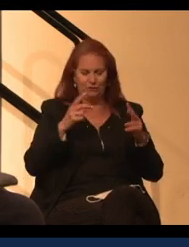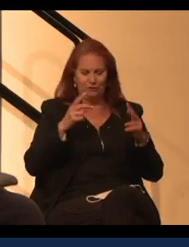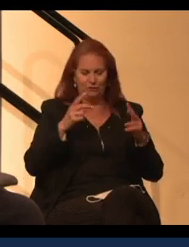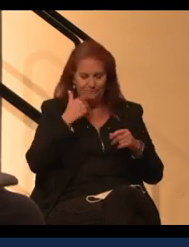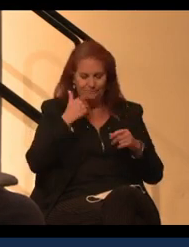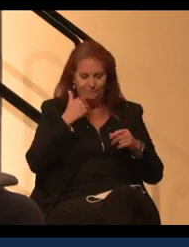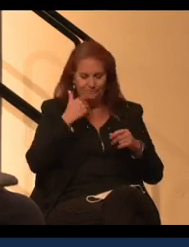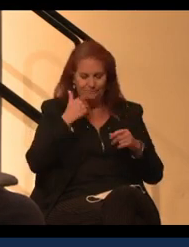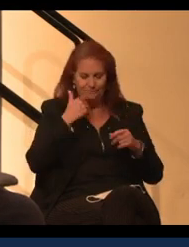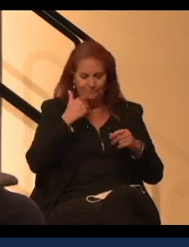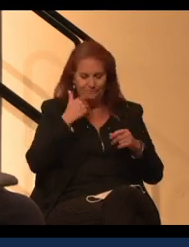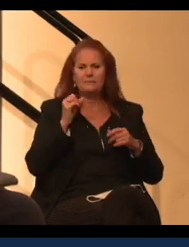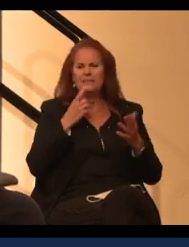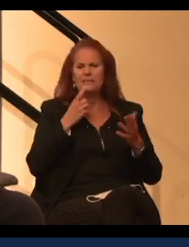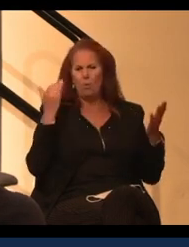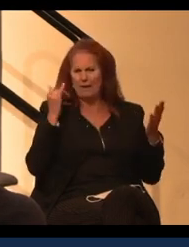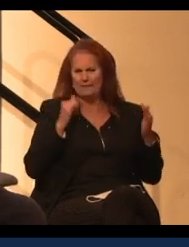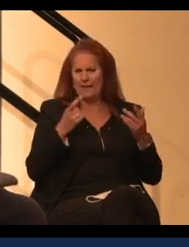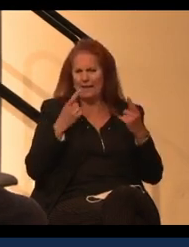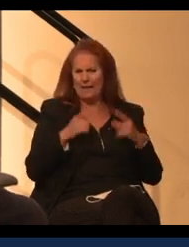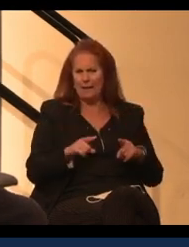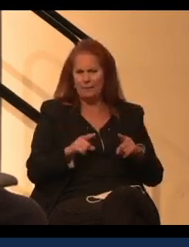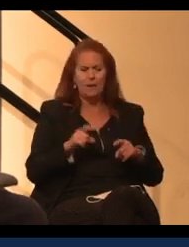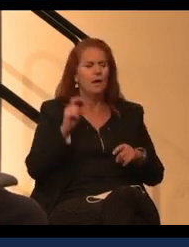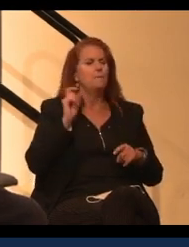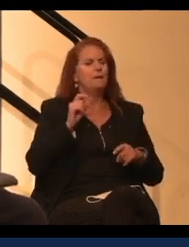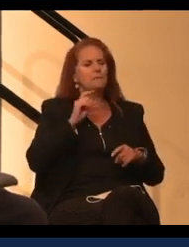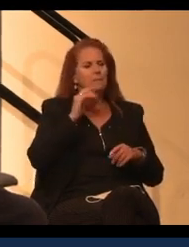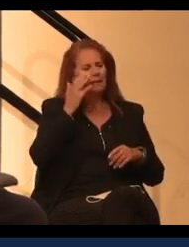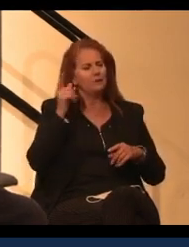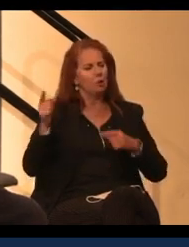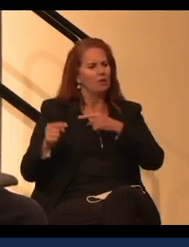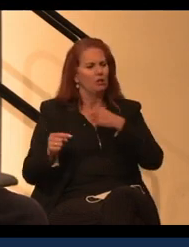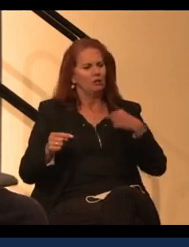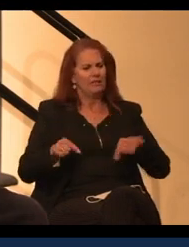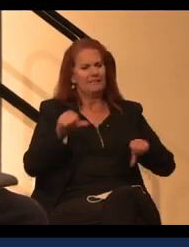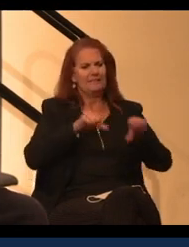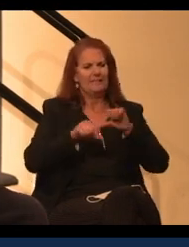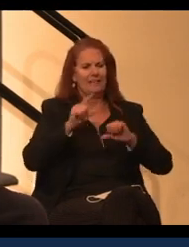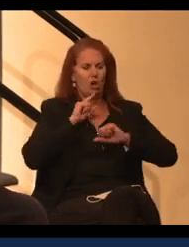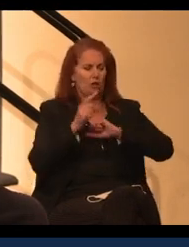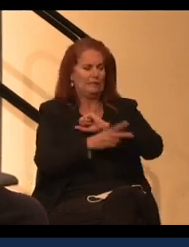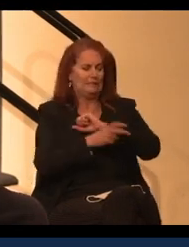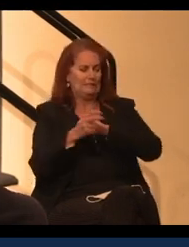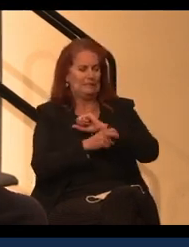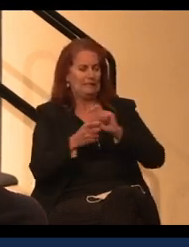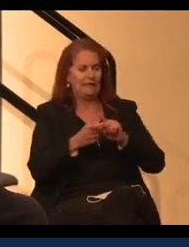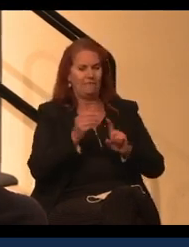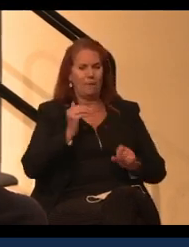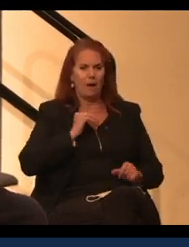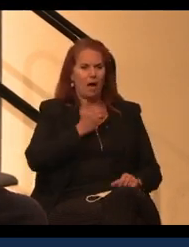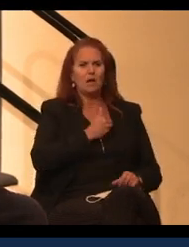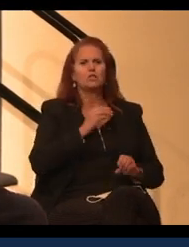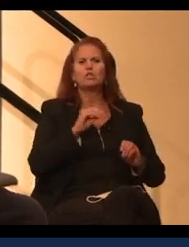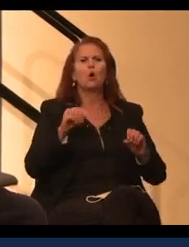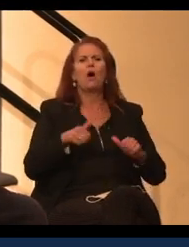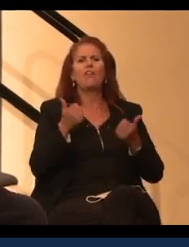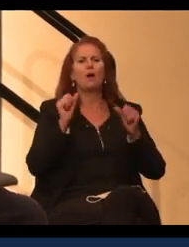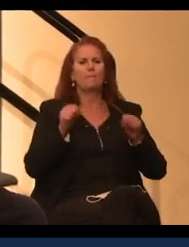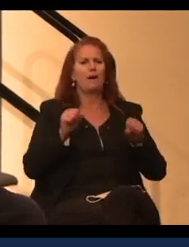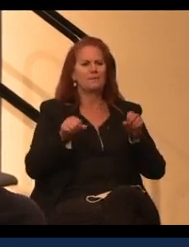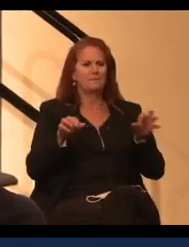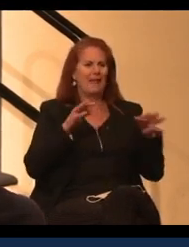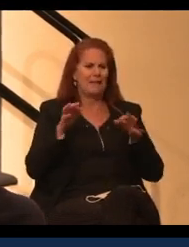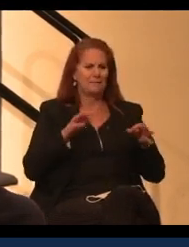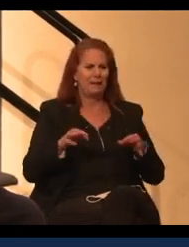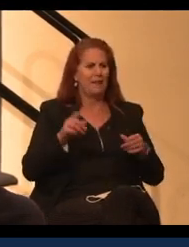recently, is, well, why is this happening? It must be because these Chinese scientists are stealing from us. There's no other possible